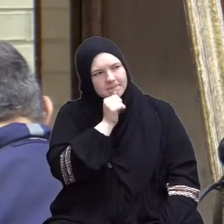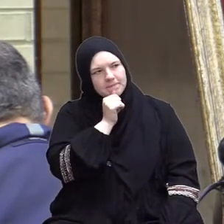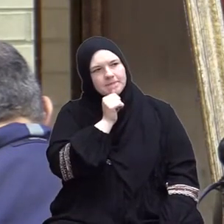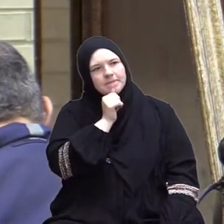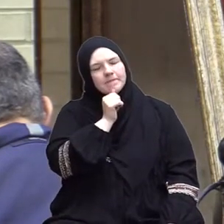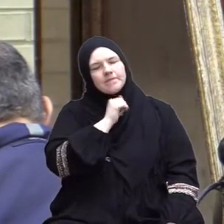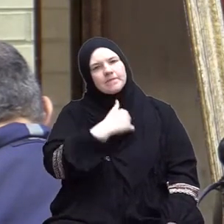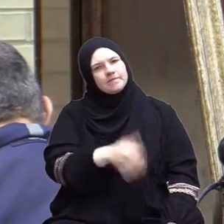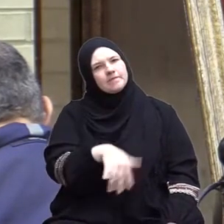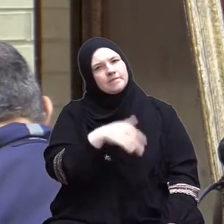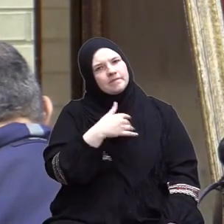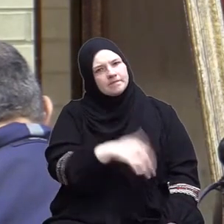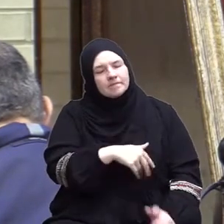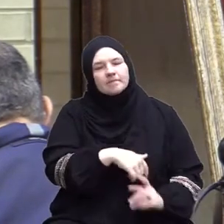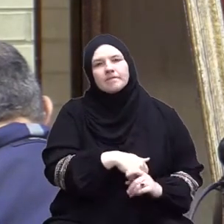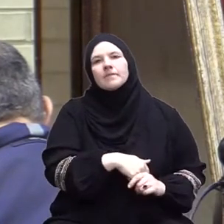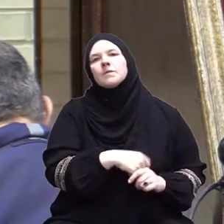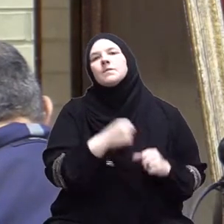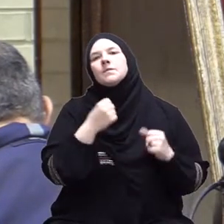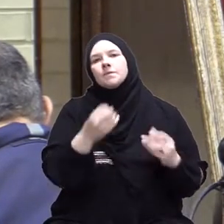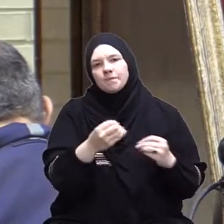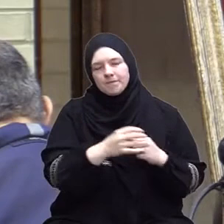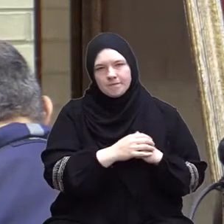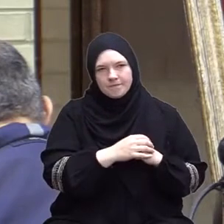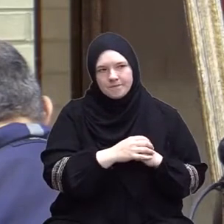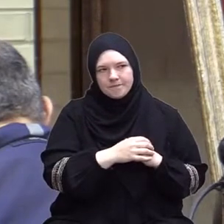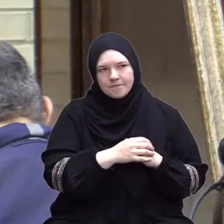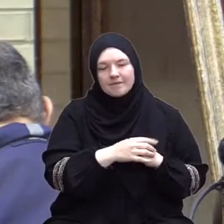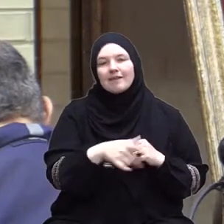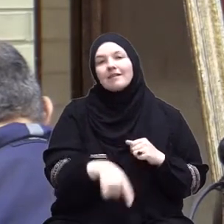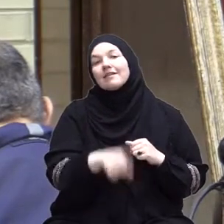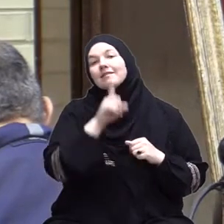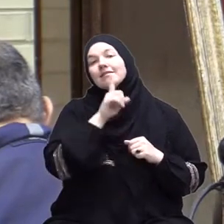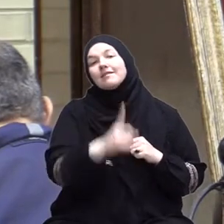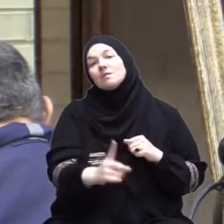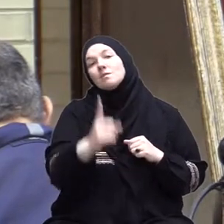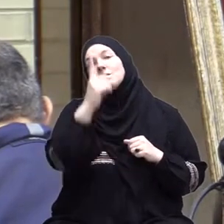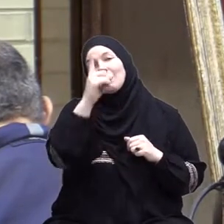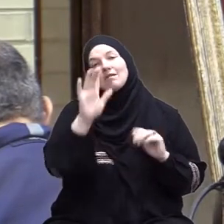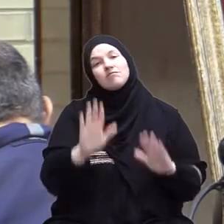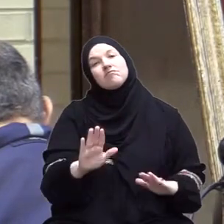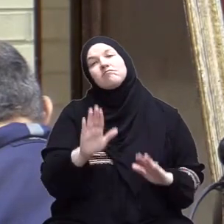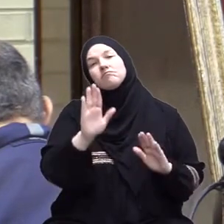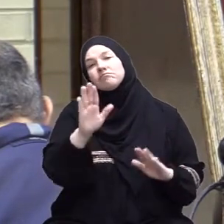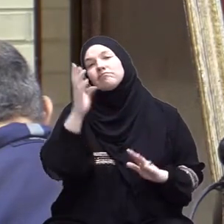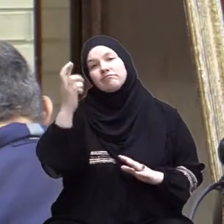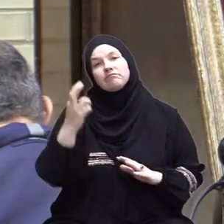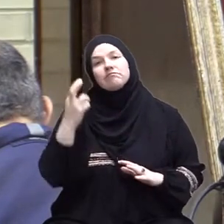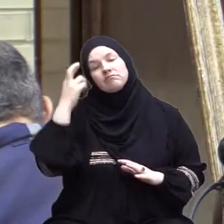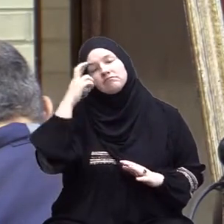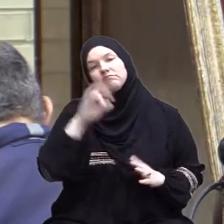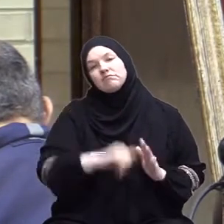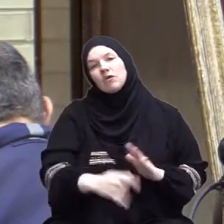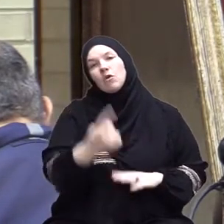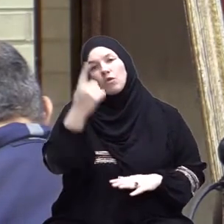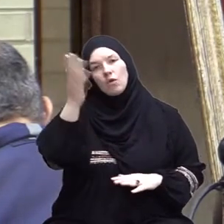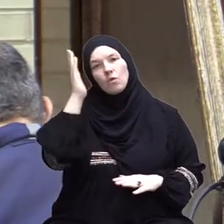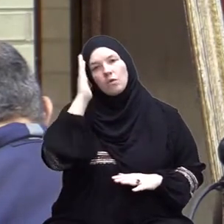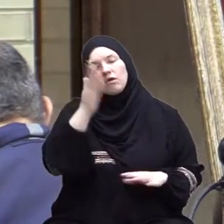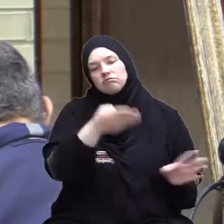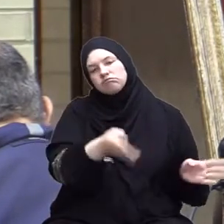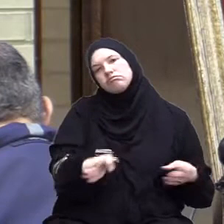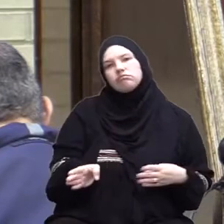patient, alayhi salam. So this is one great reason that Allah would